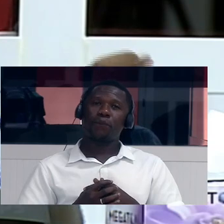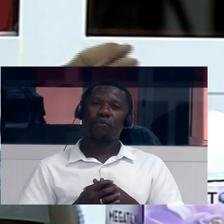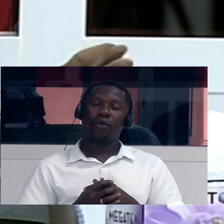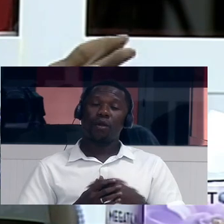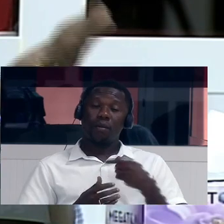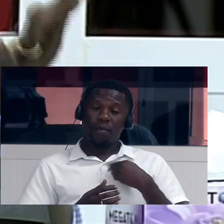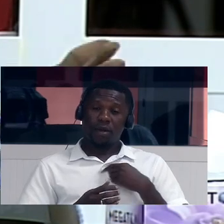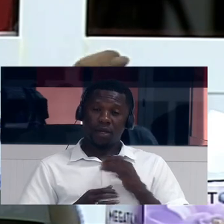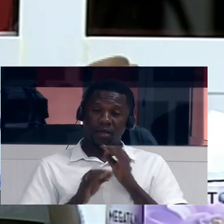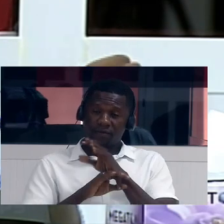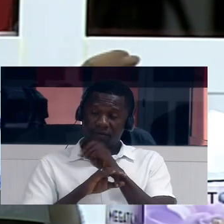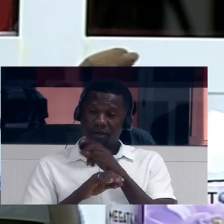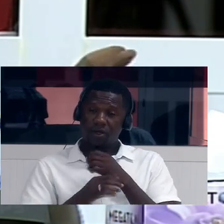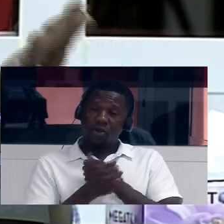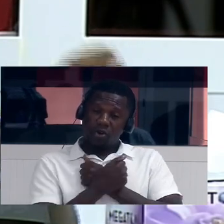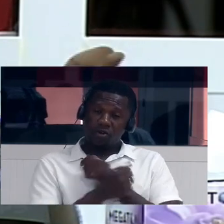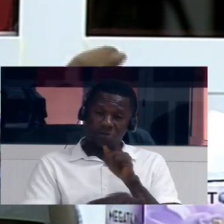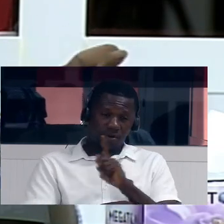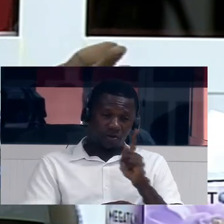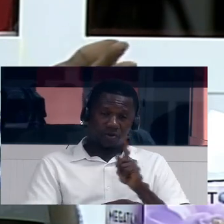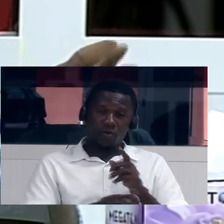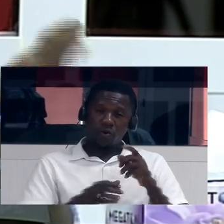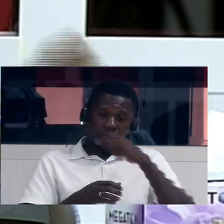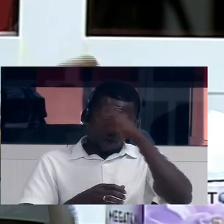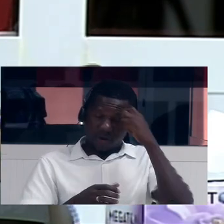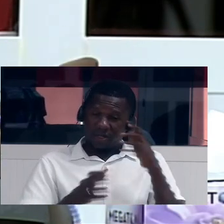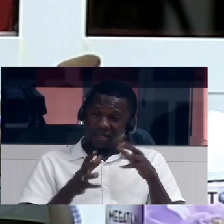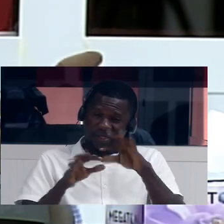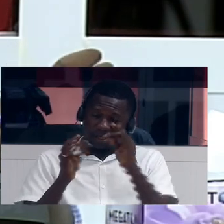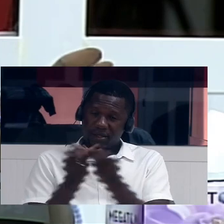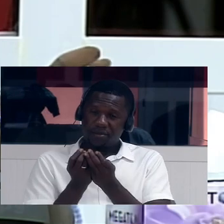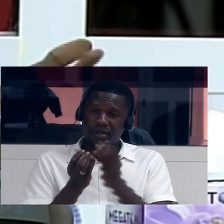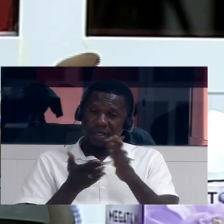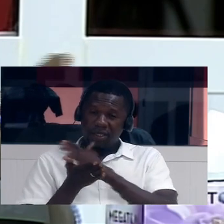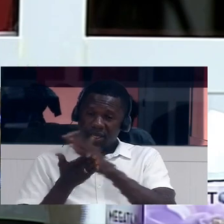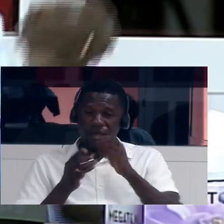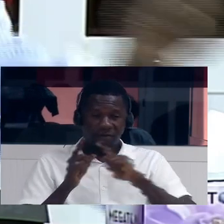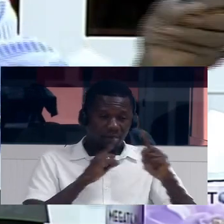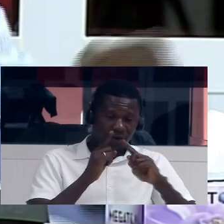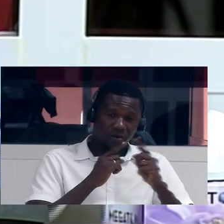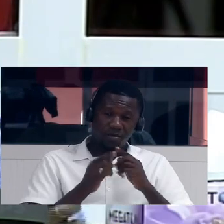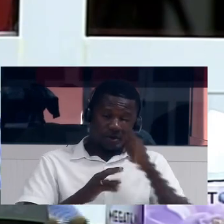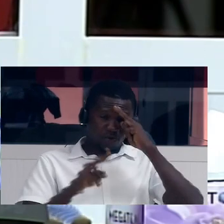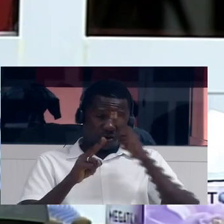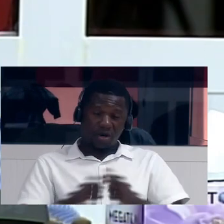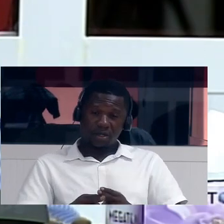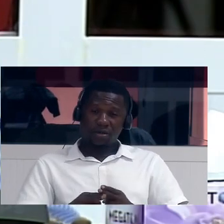love each other, work as a team, share information, be honest, and don't worship